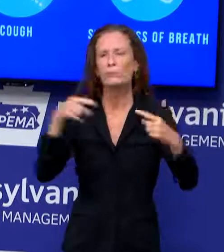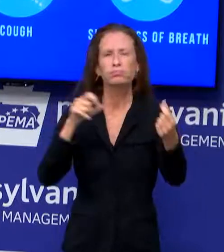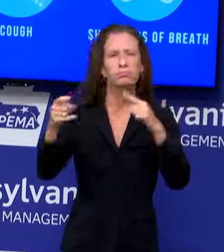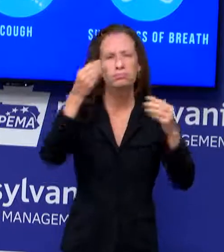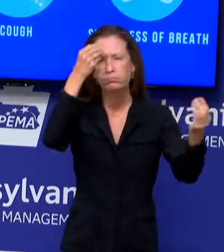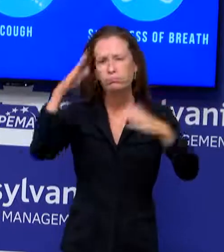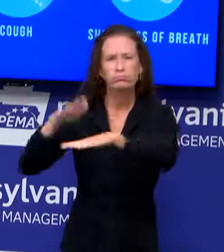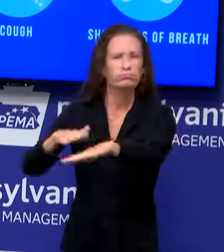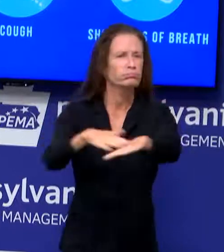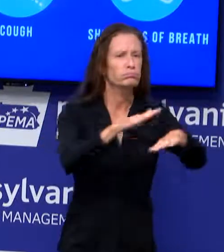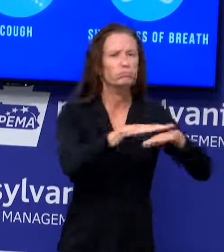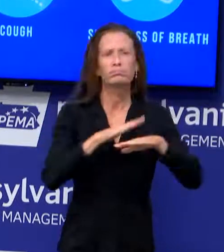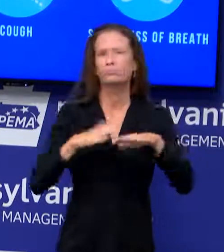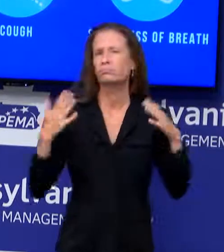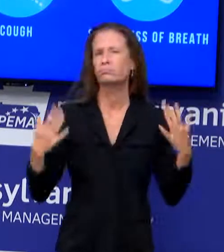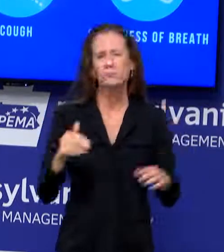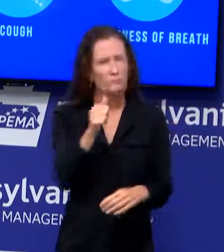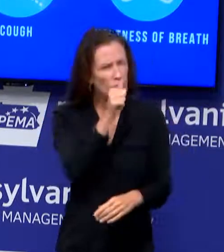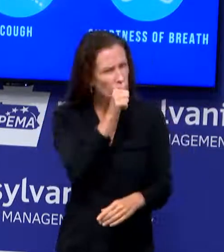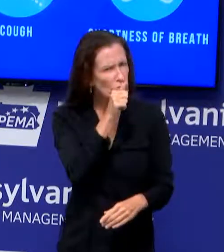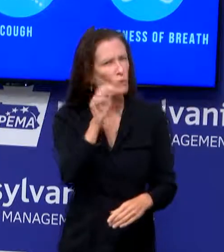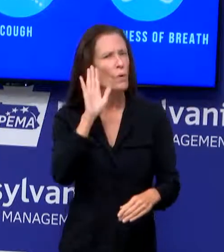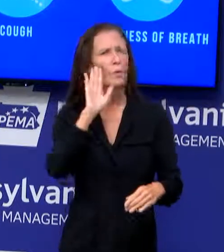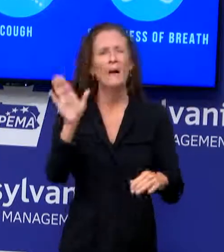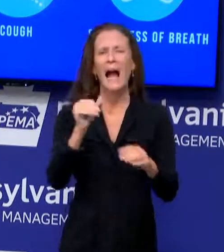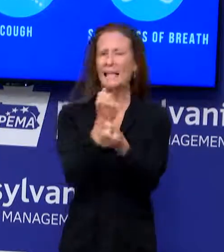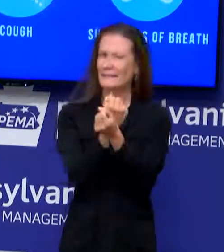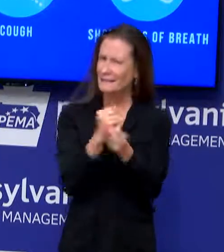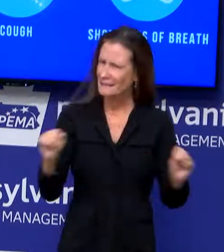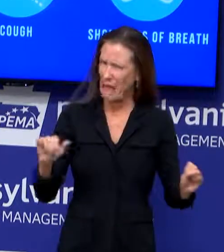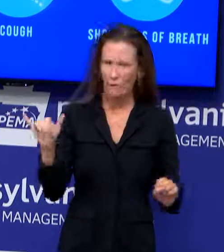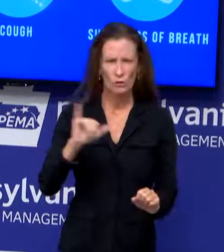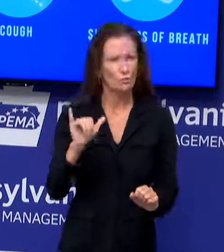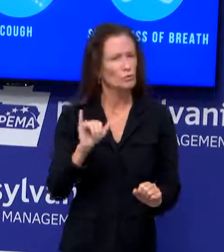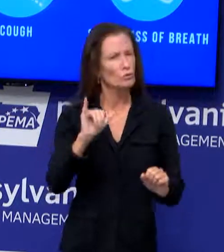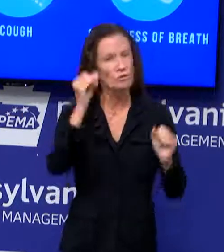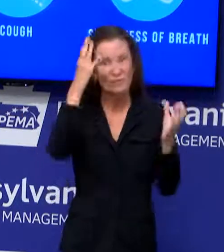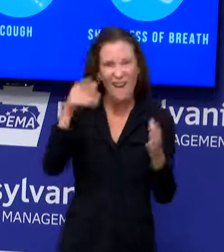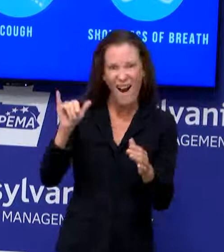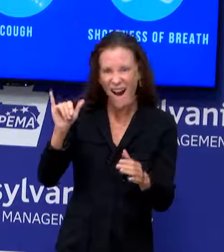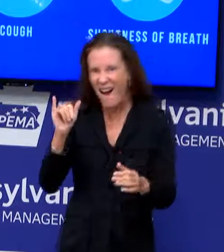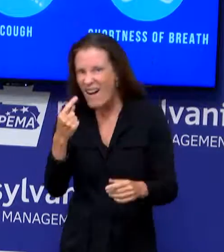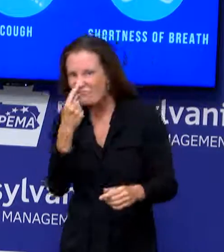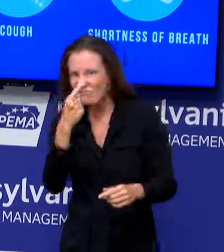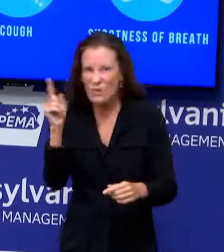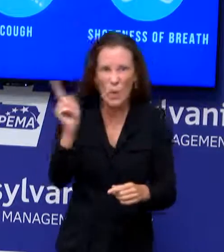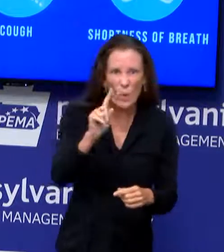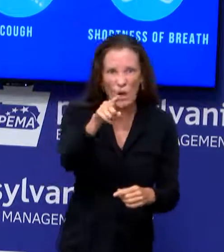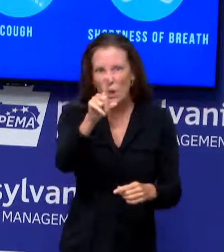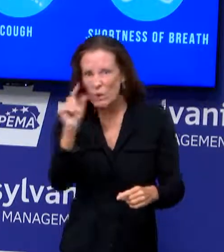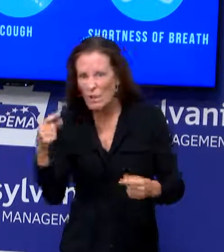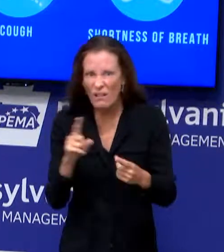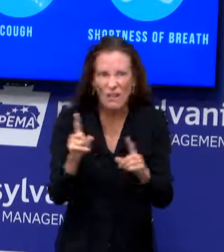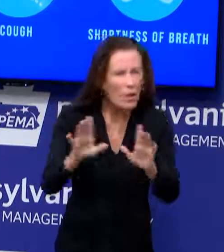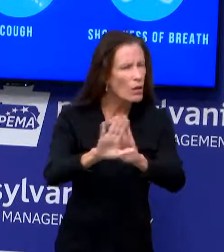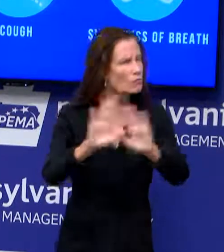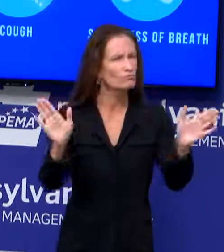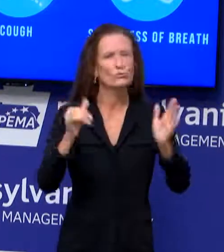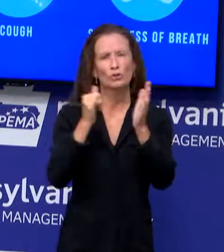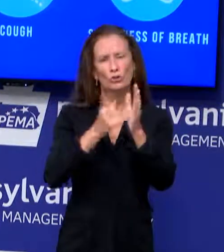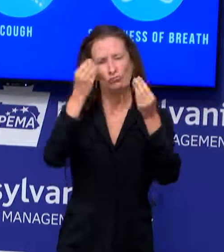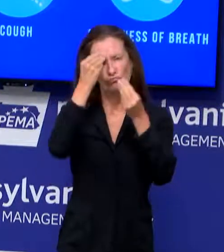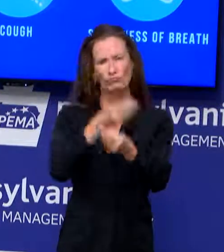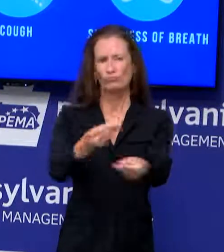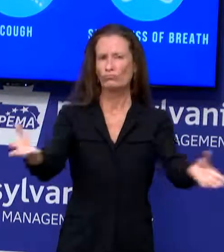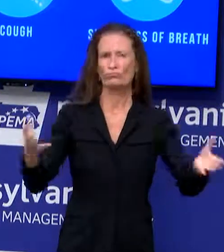security of all Pennsylvanians. We are working with surrounding states, including Delaware, to ensure that COVID Alert